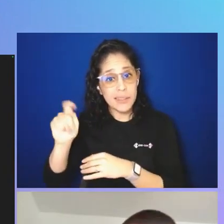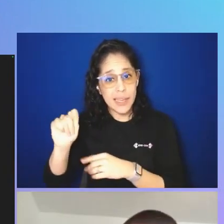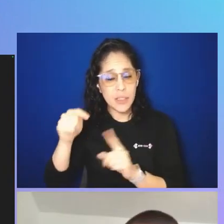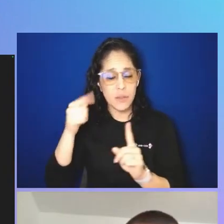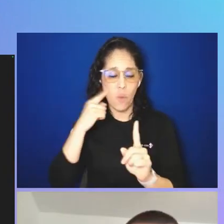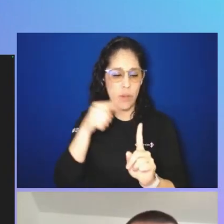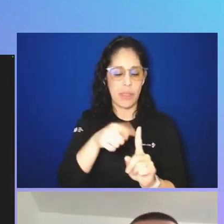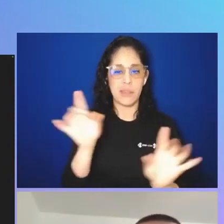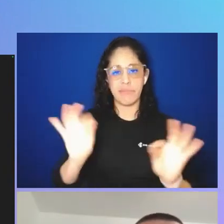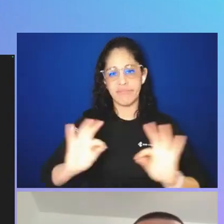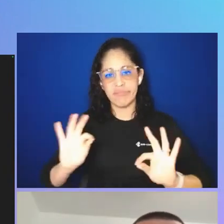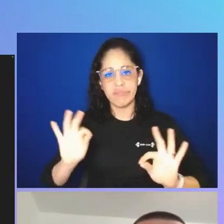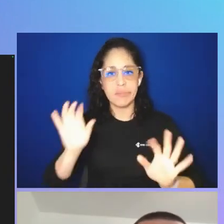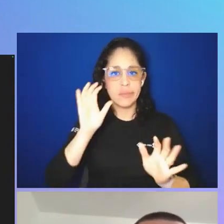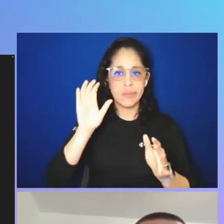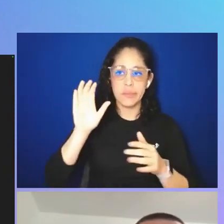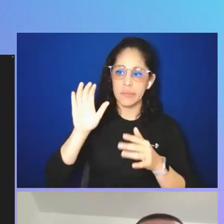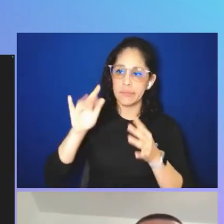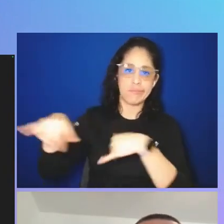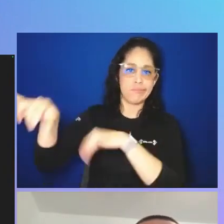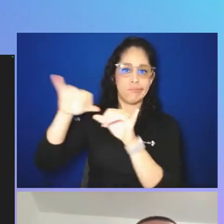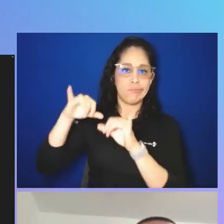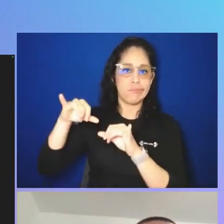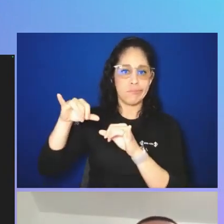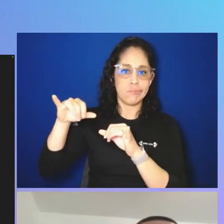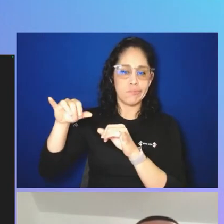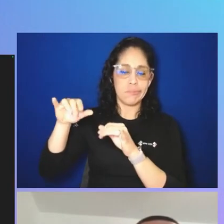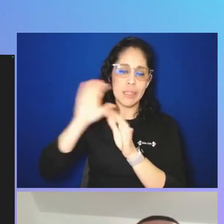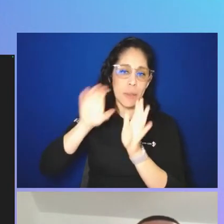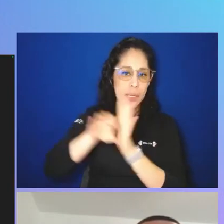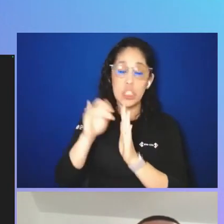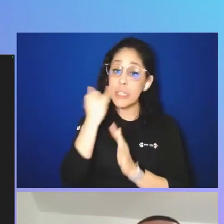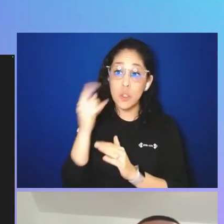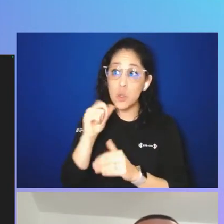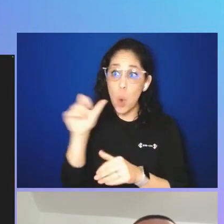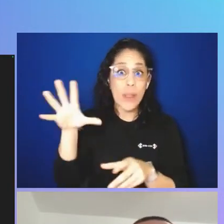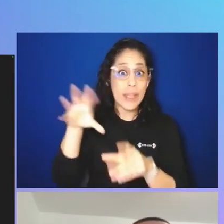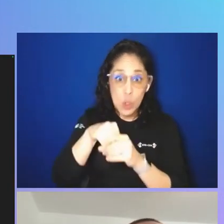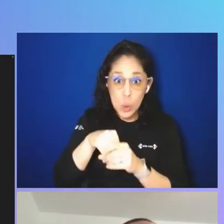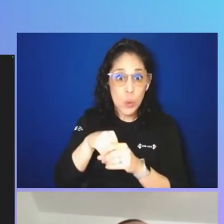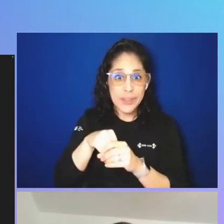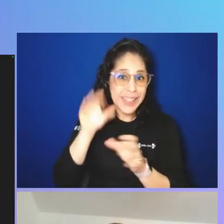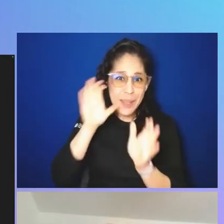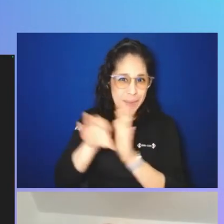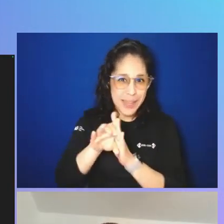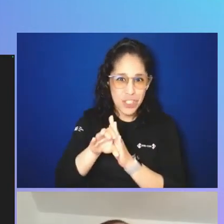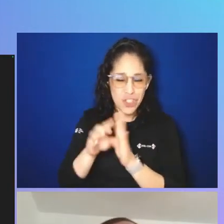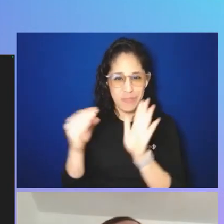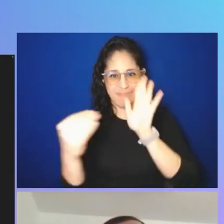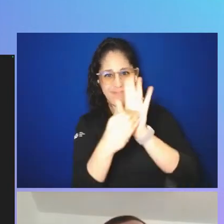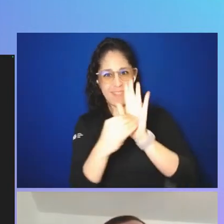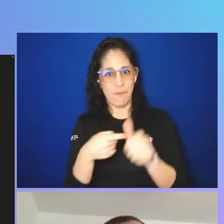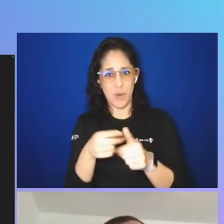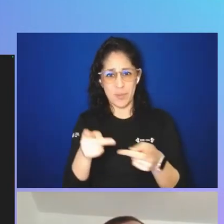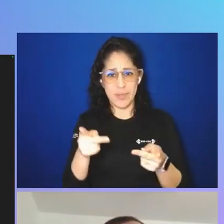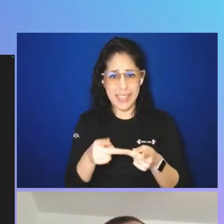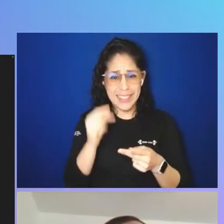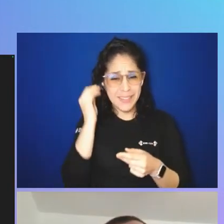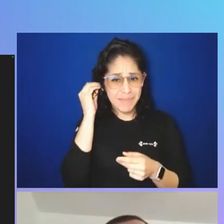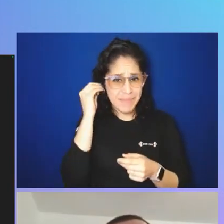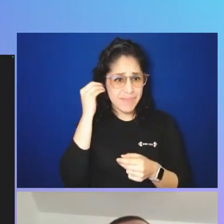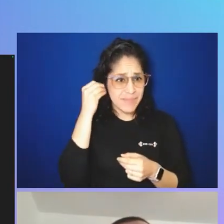image if you don't include the image in the first place. Remember that not everything needs to be